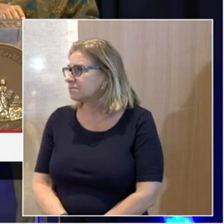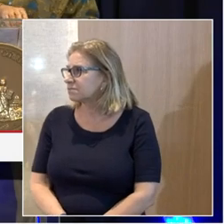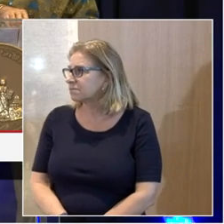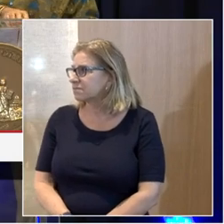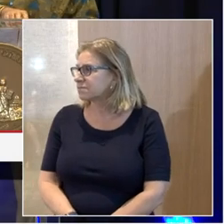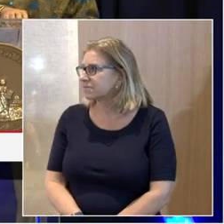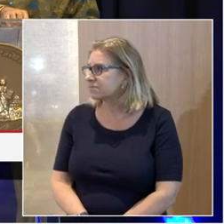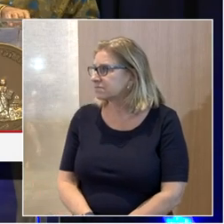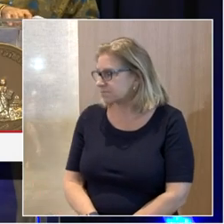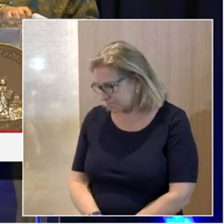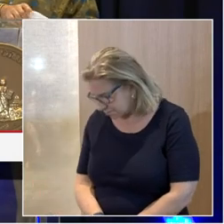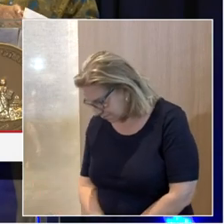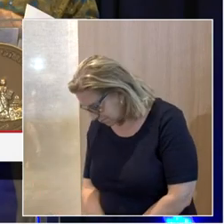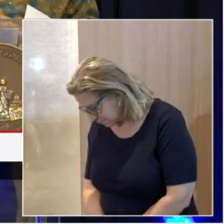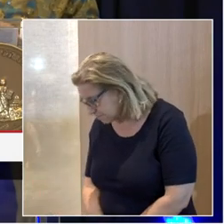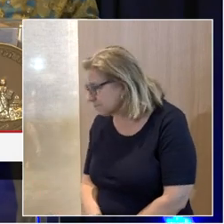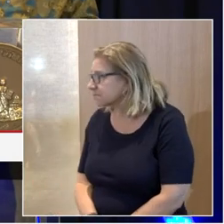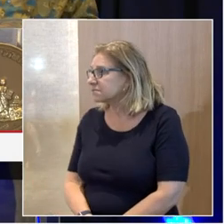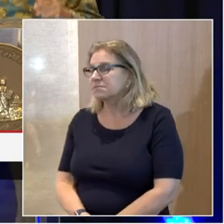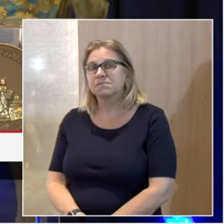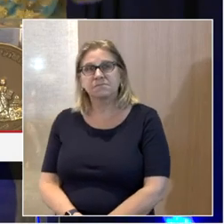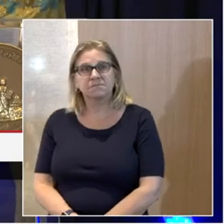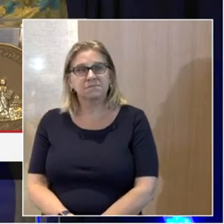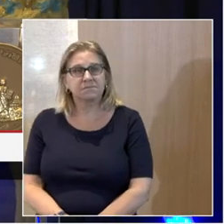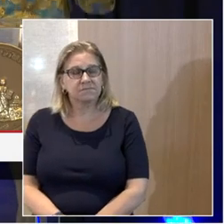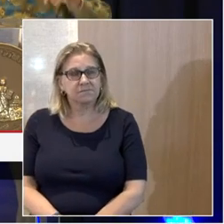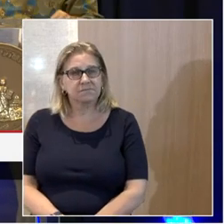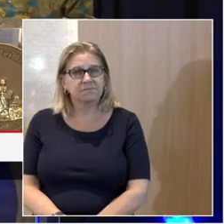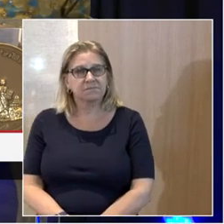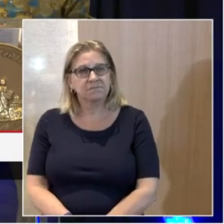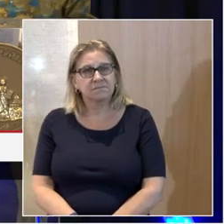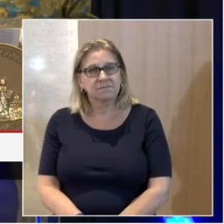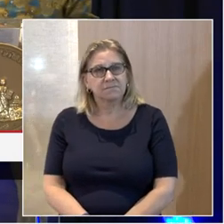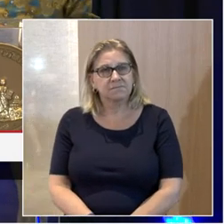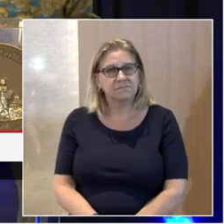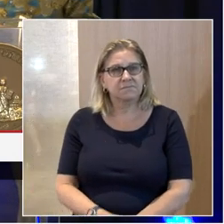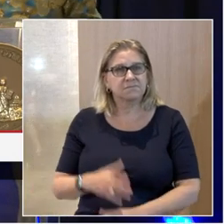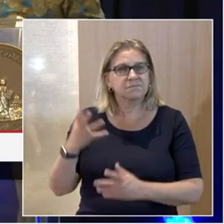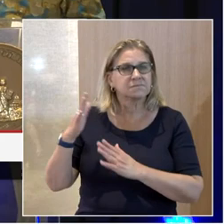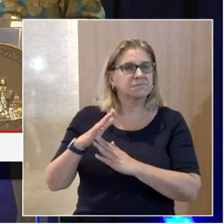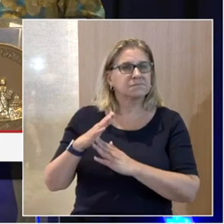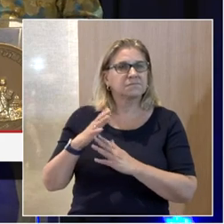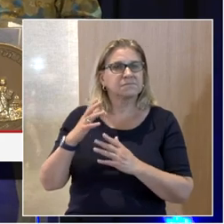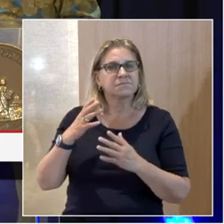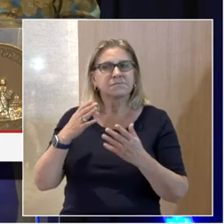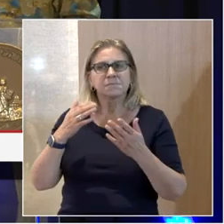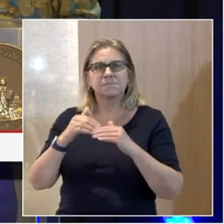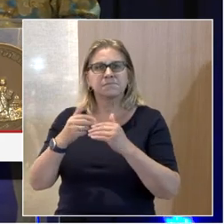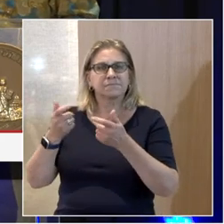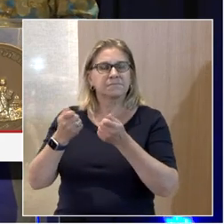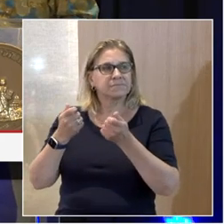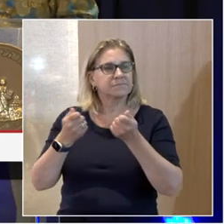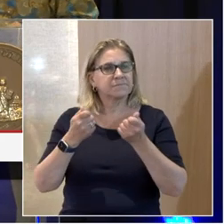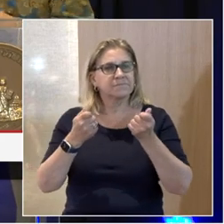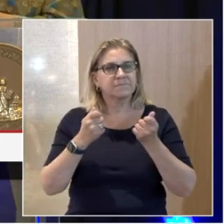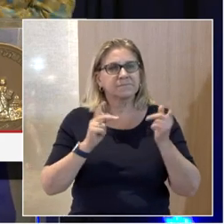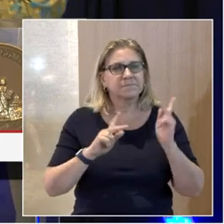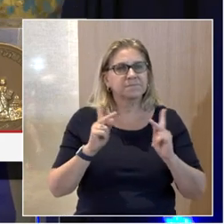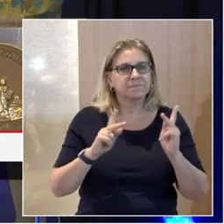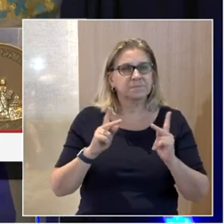Three top ways you can bring more people downtown. This gentleman talked about some of them. We want